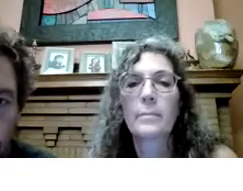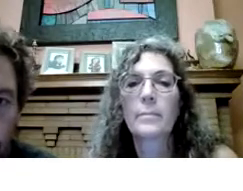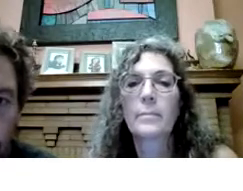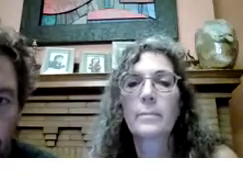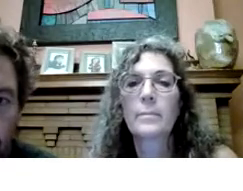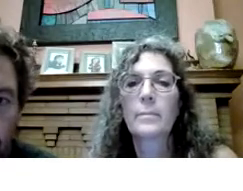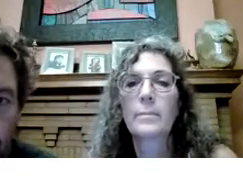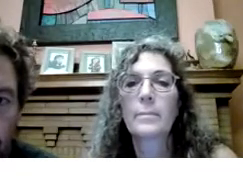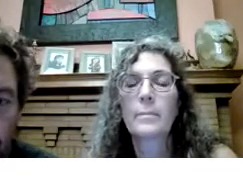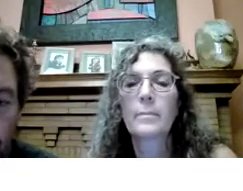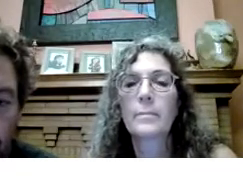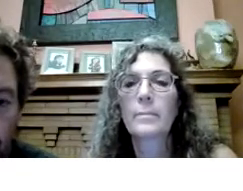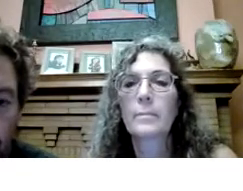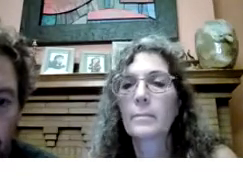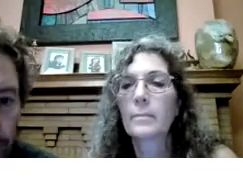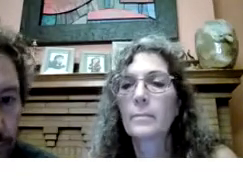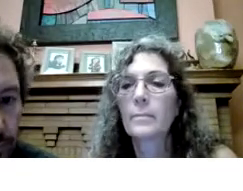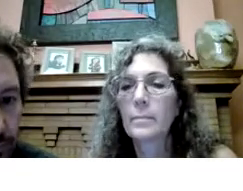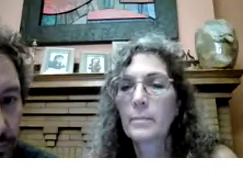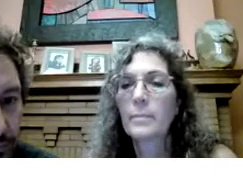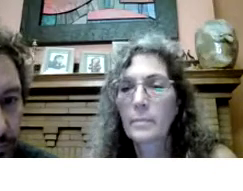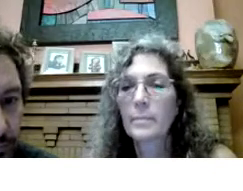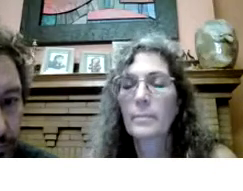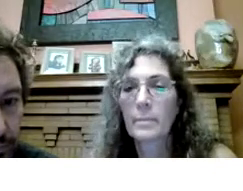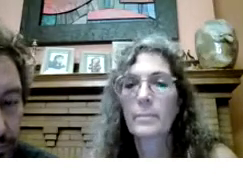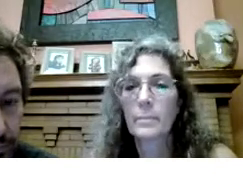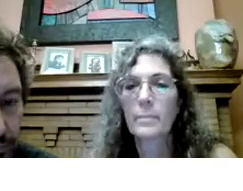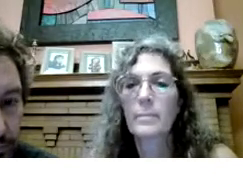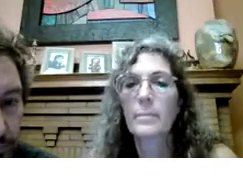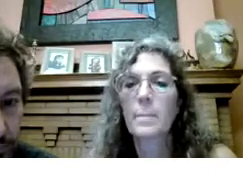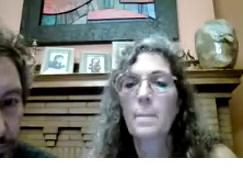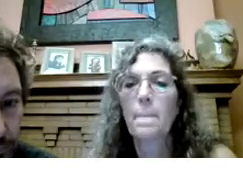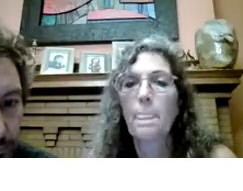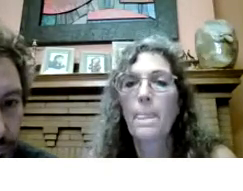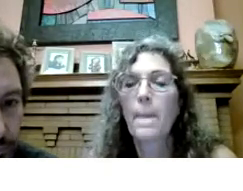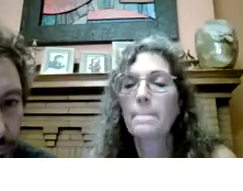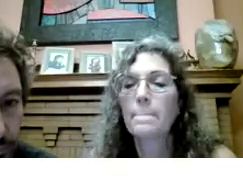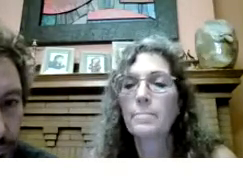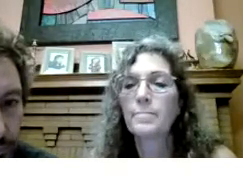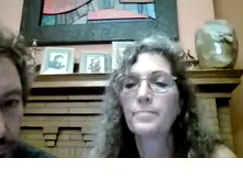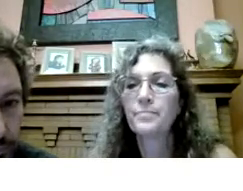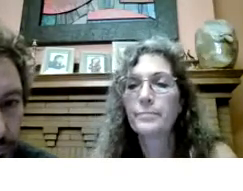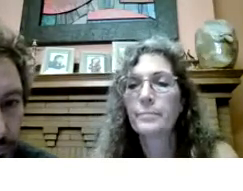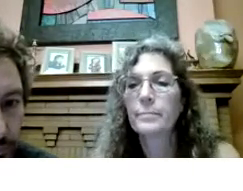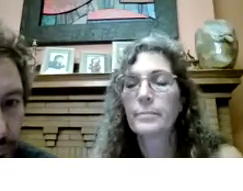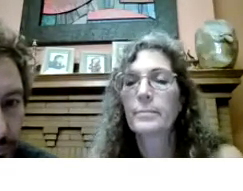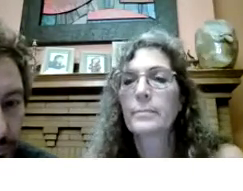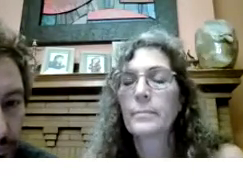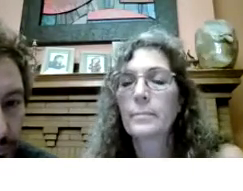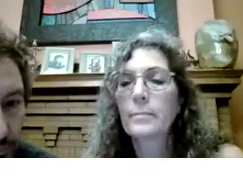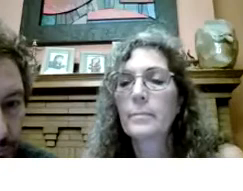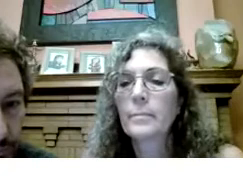just how wide does a bike lane need to be? Like, what's a basic width for a bike lane? And then with that, like, would it